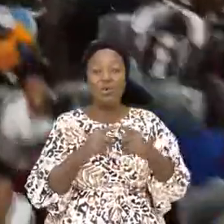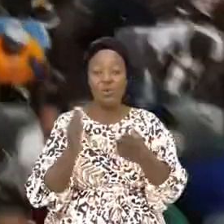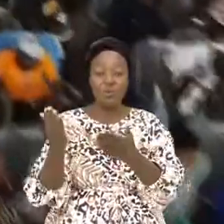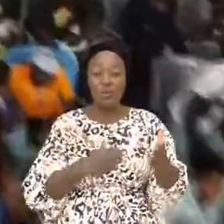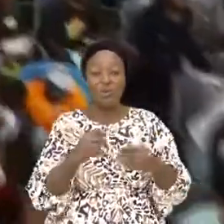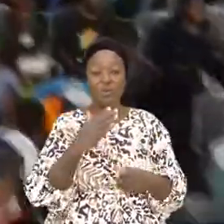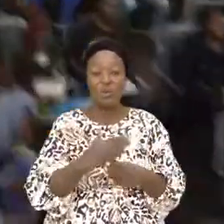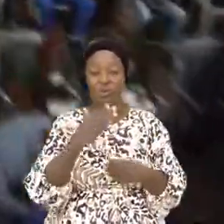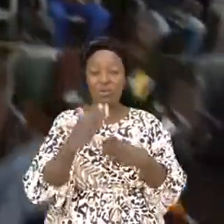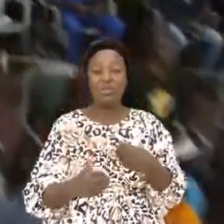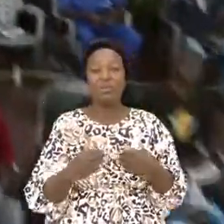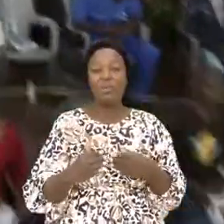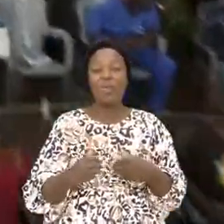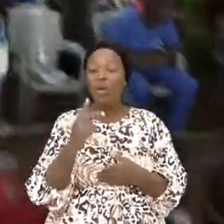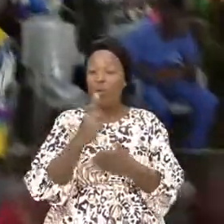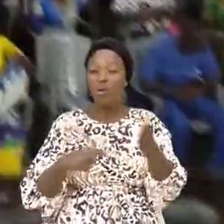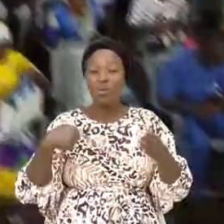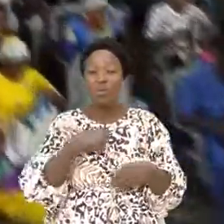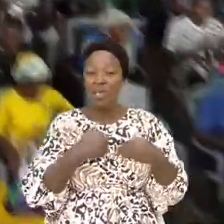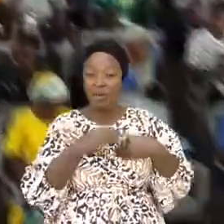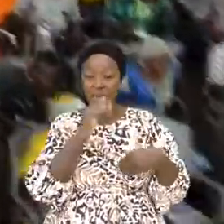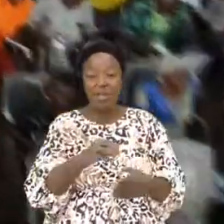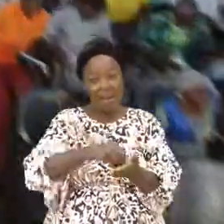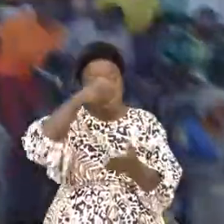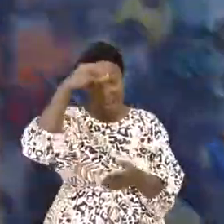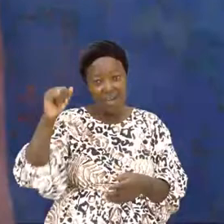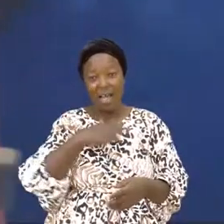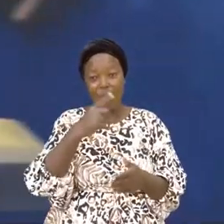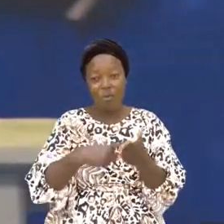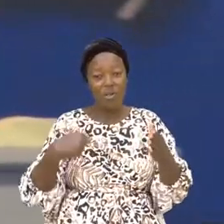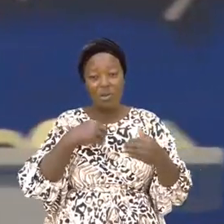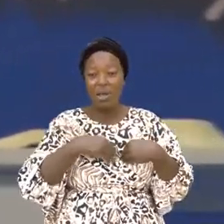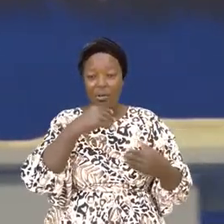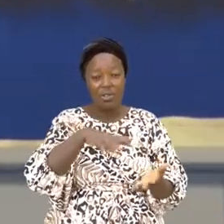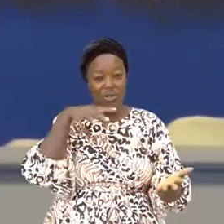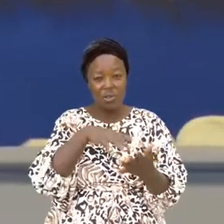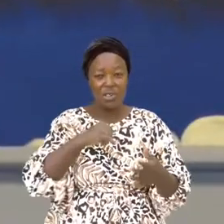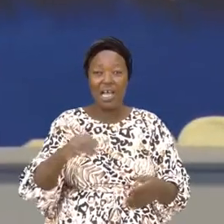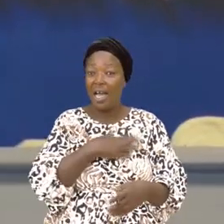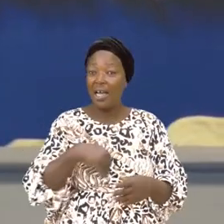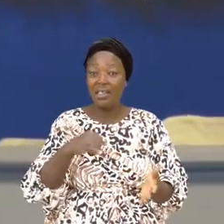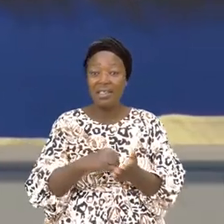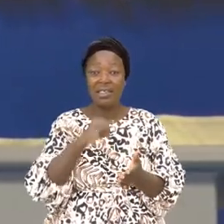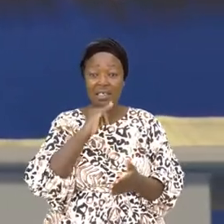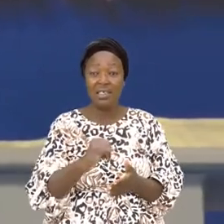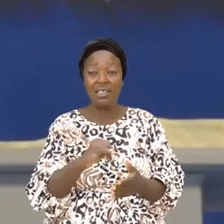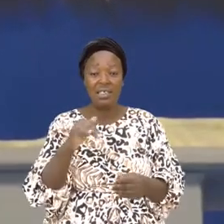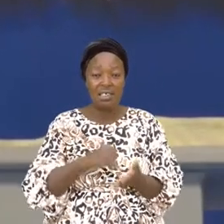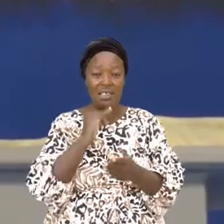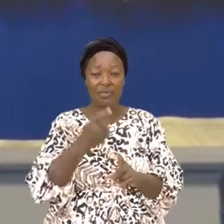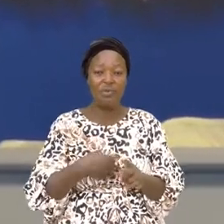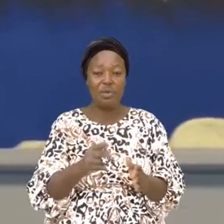conclusion what we have been learning and what we have been studying. And it's from Matthew chapter